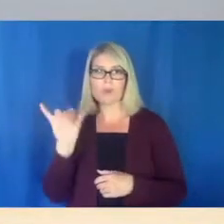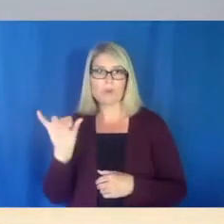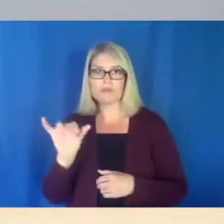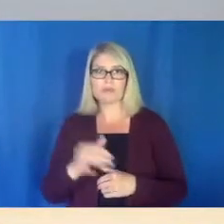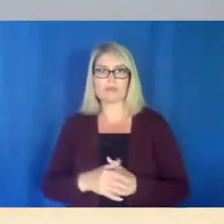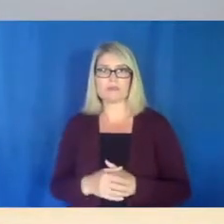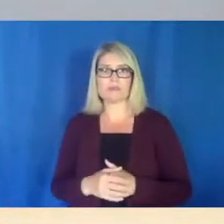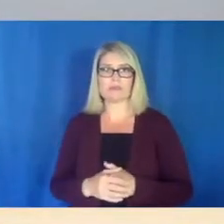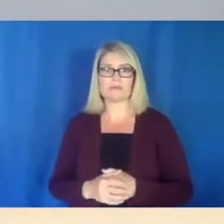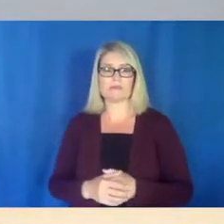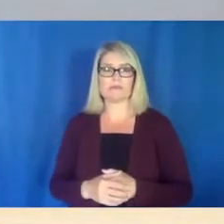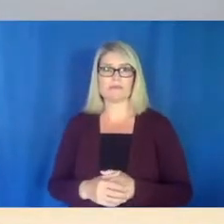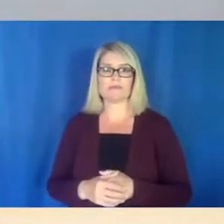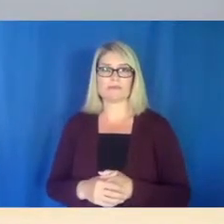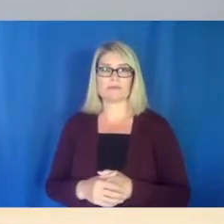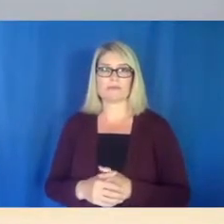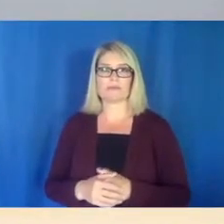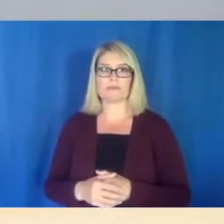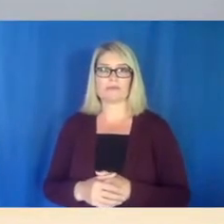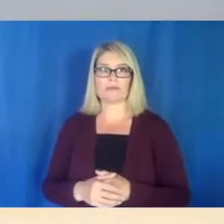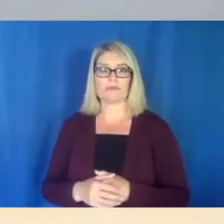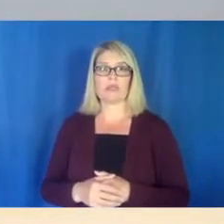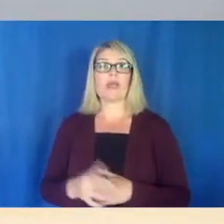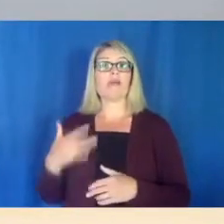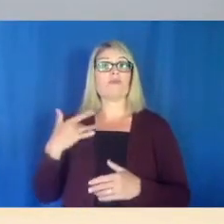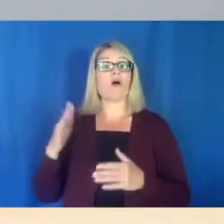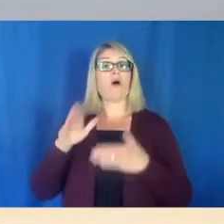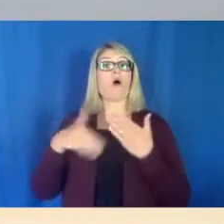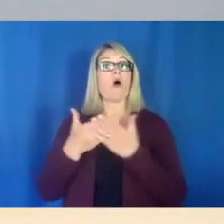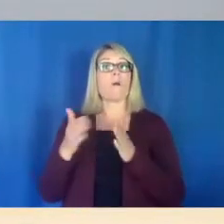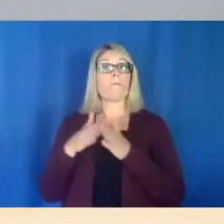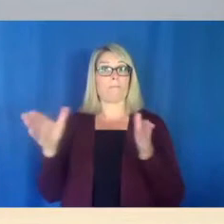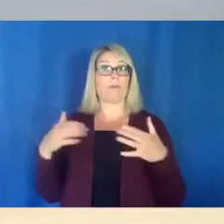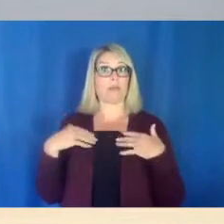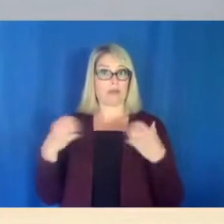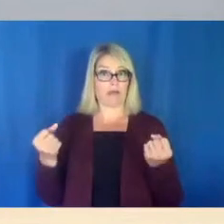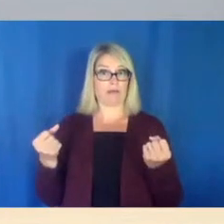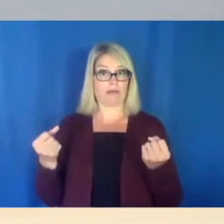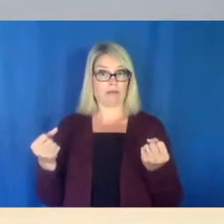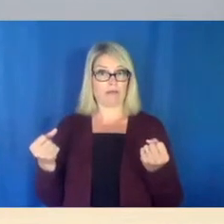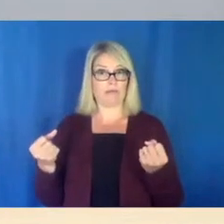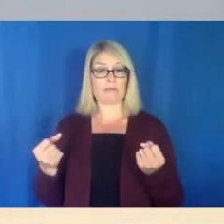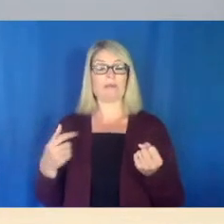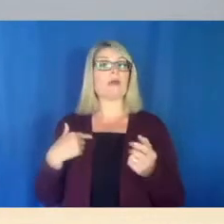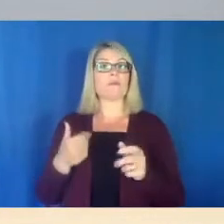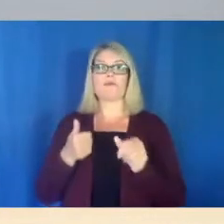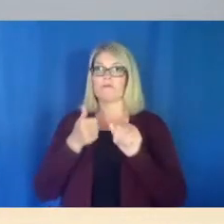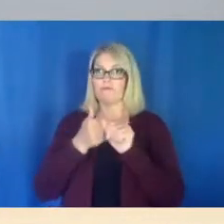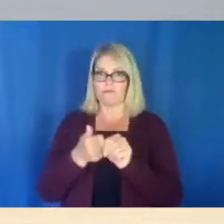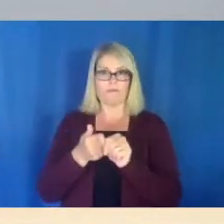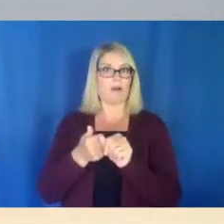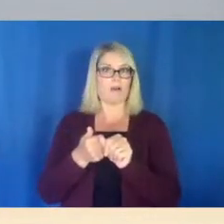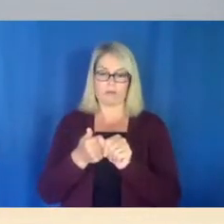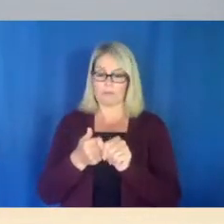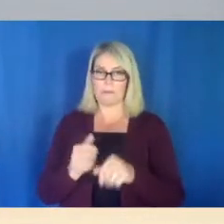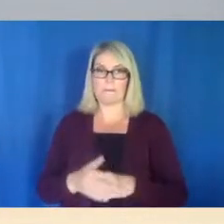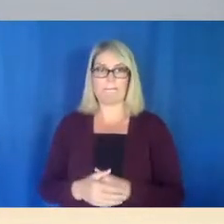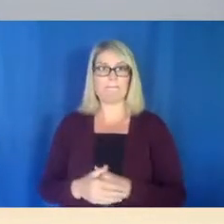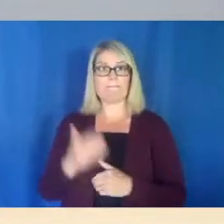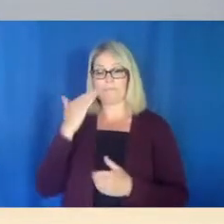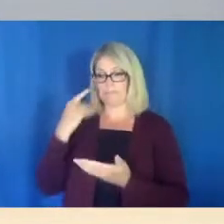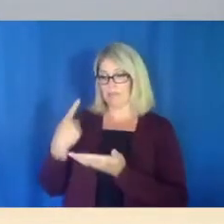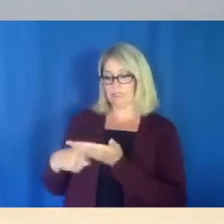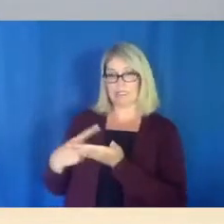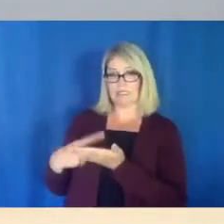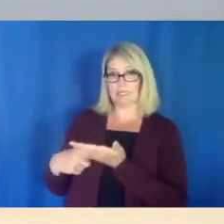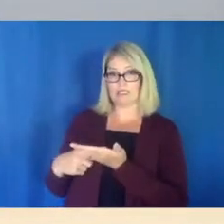So I think all the public health measures that we are taking stepwise progression. So we have talked in the last couple of weeks